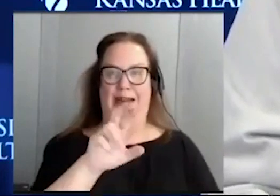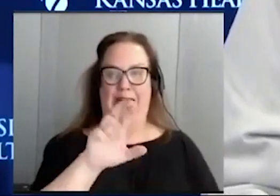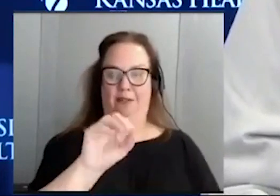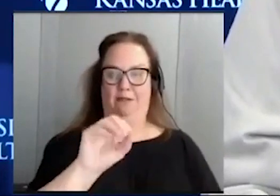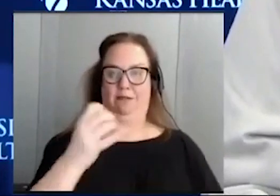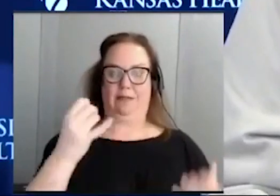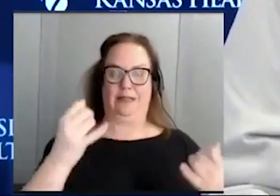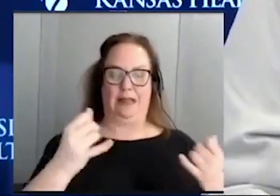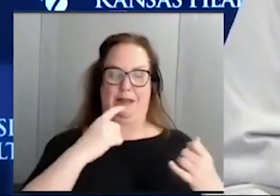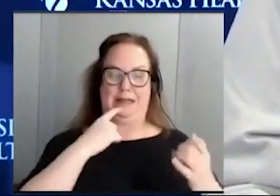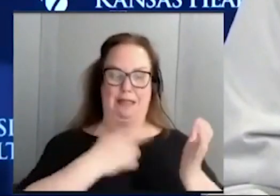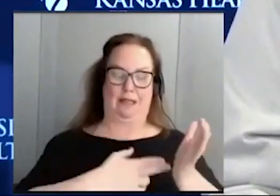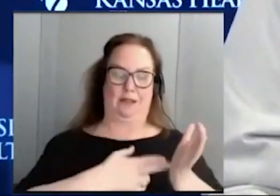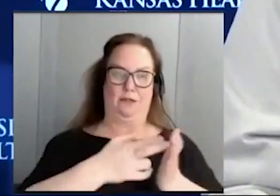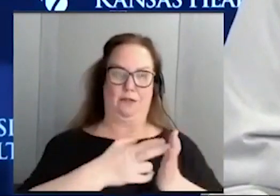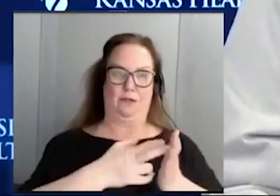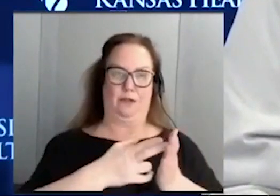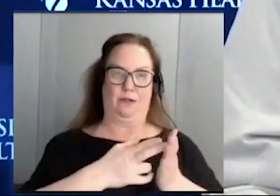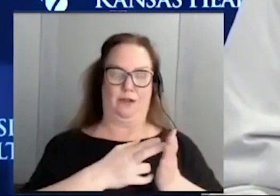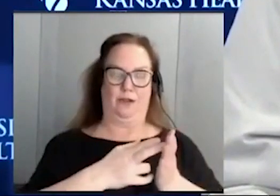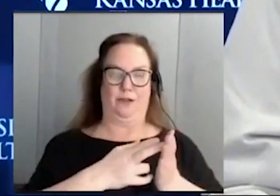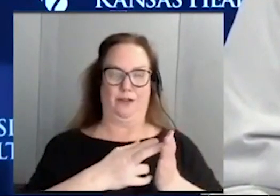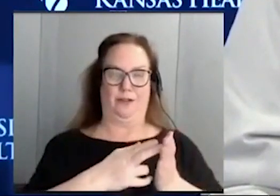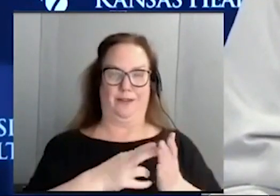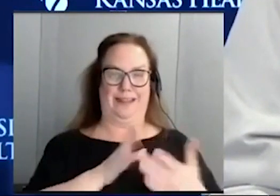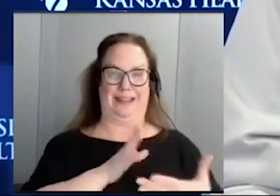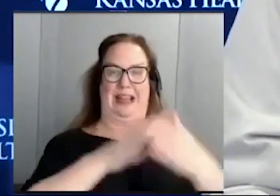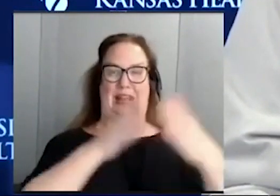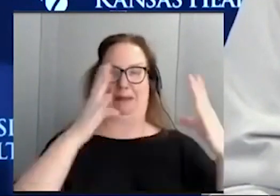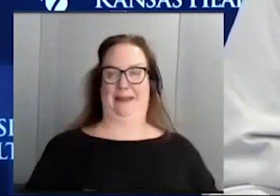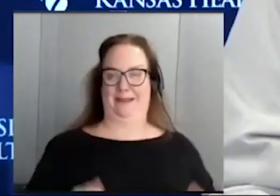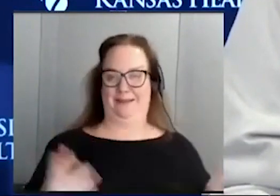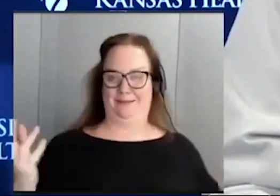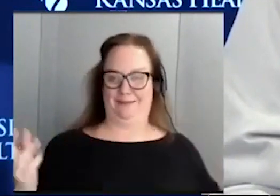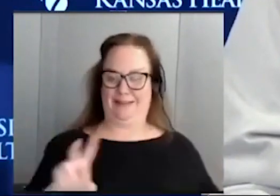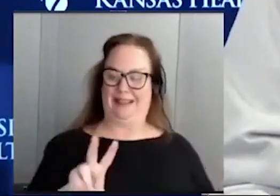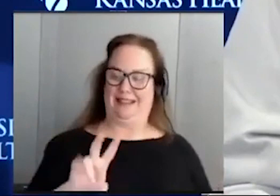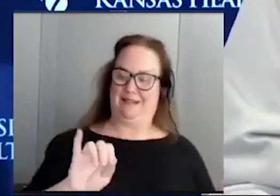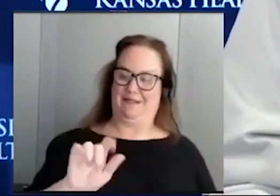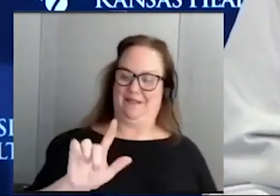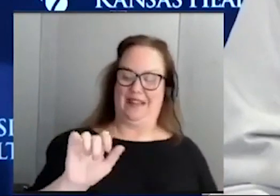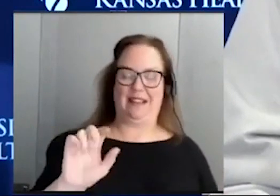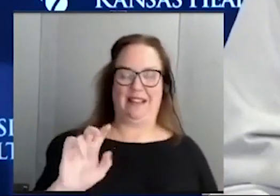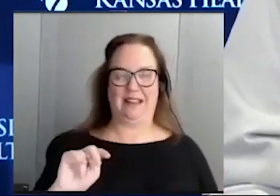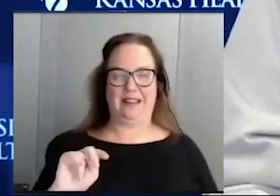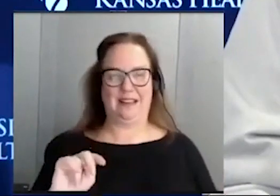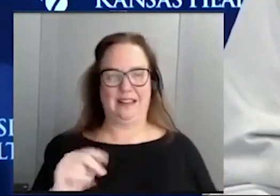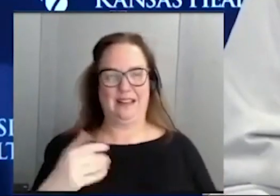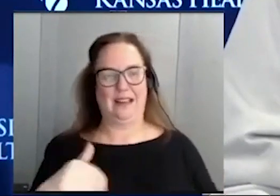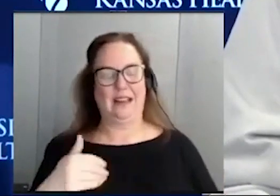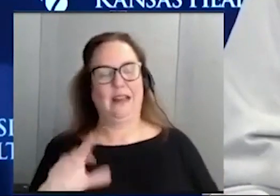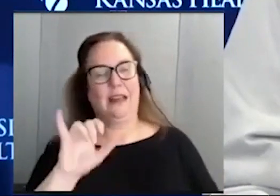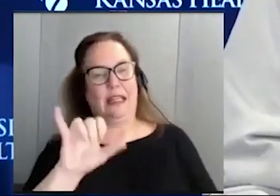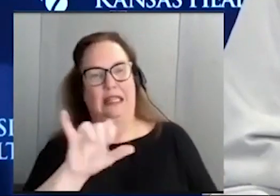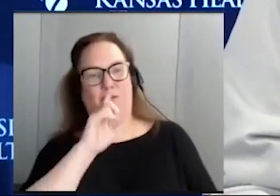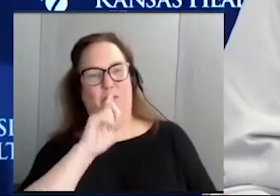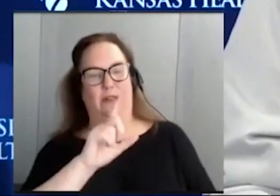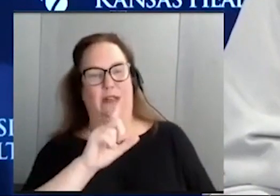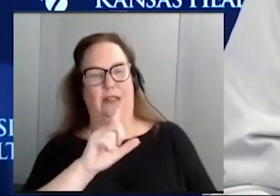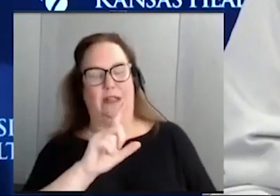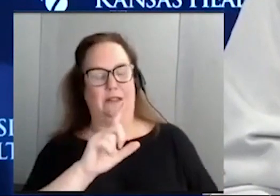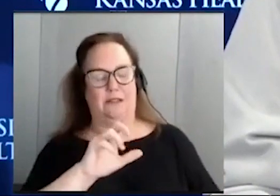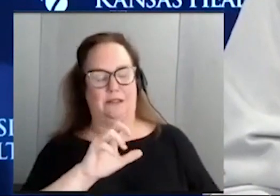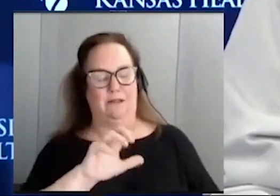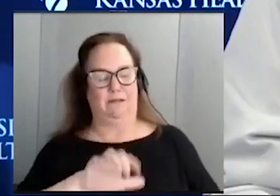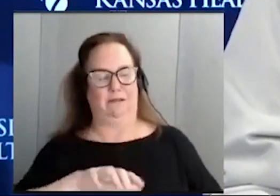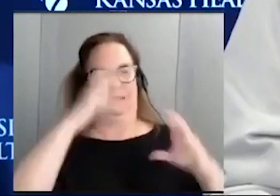the truth, you're a villain and you're the enemy. And that is just morally so bankrupt. It's just